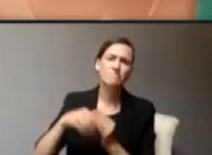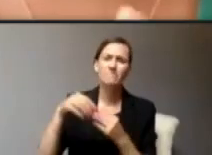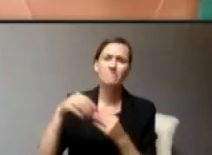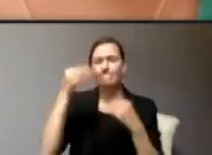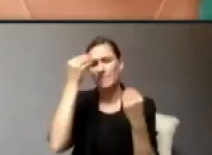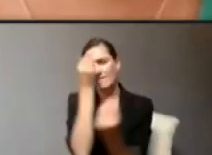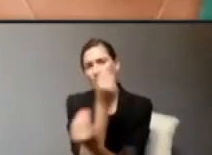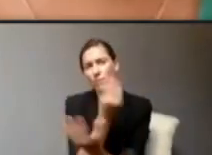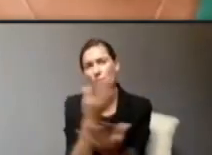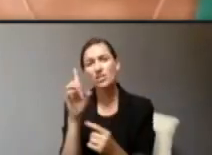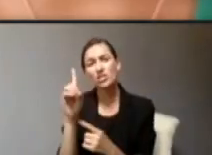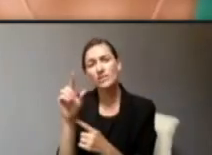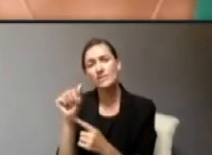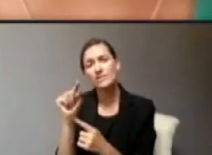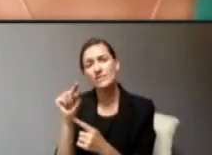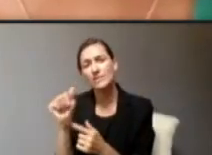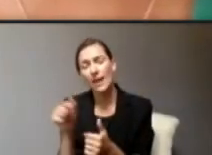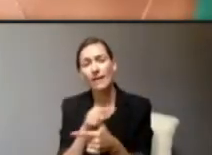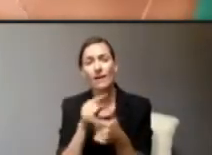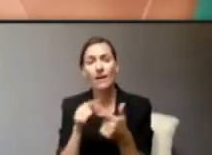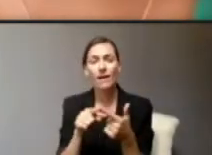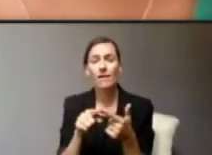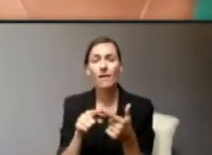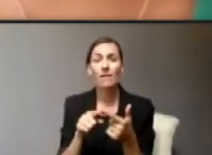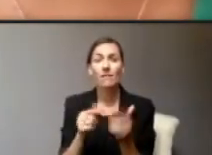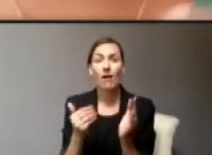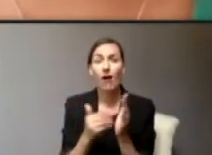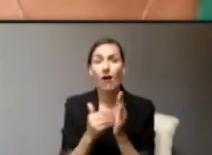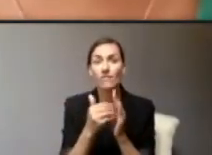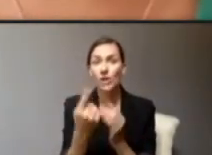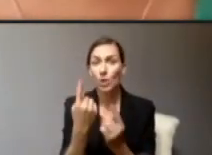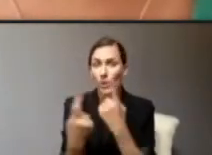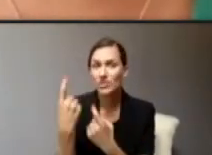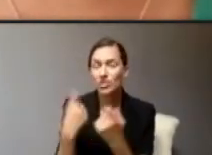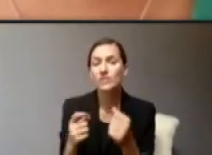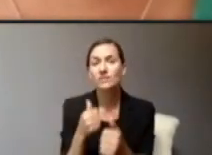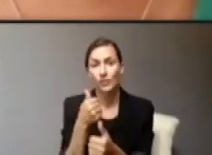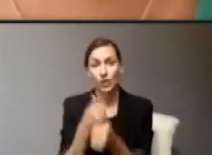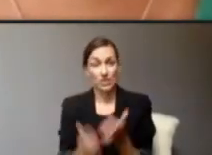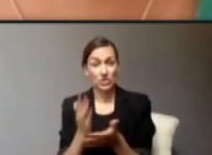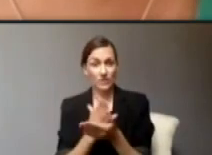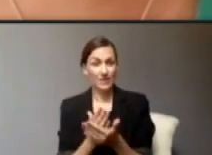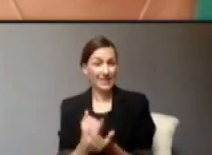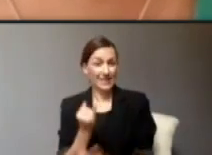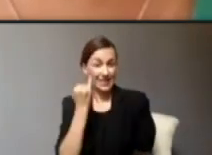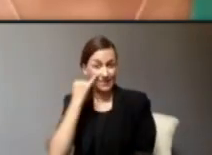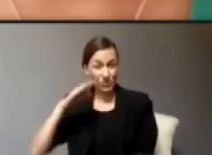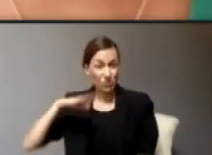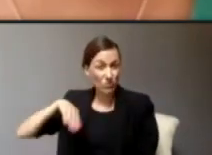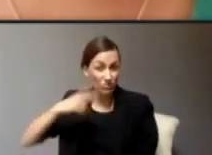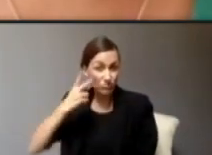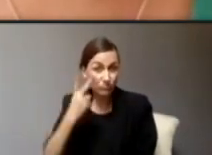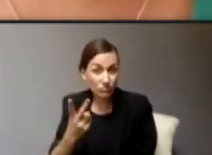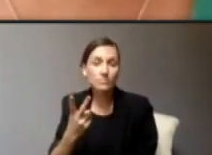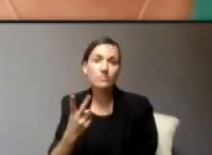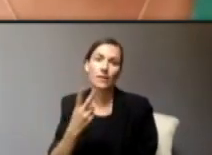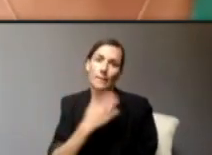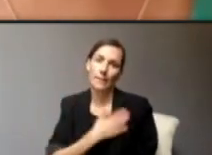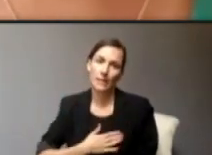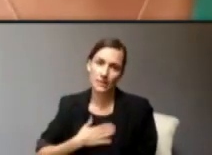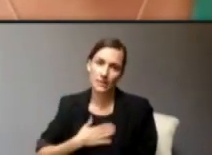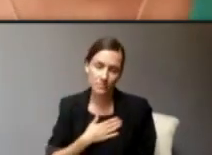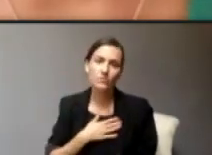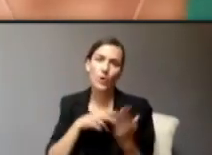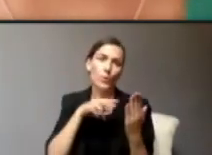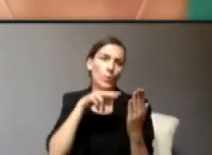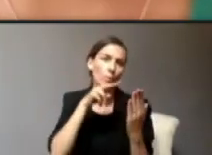data, FAQs by each phase. And so if you haven't already seen the 63-page report, please make sure you